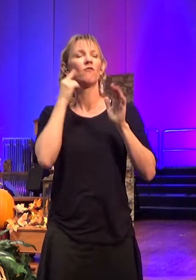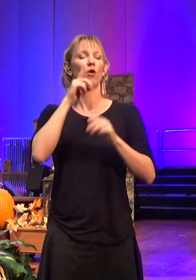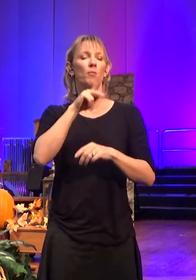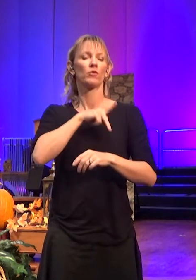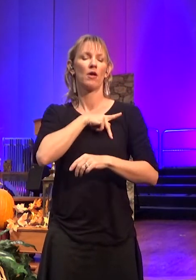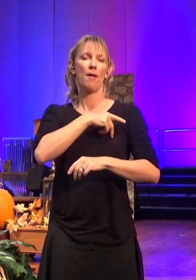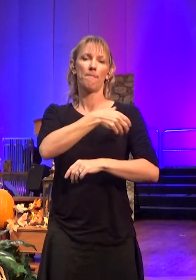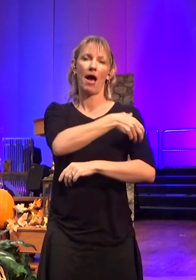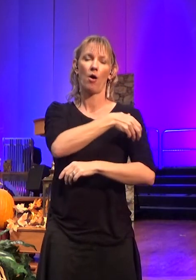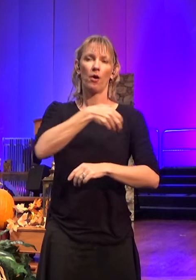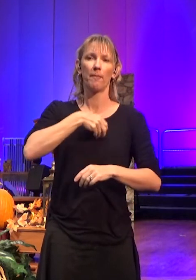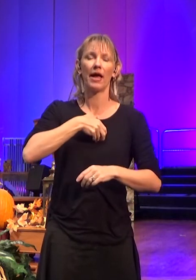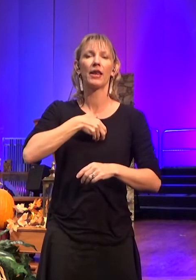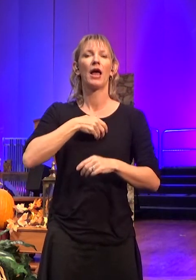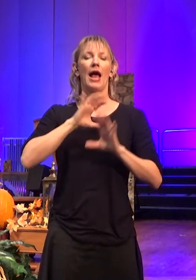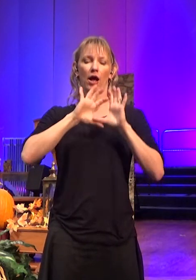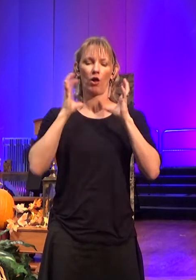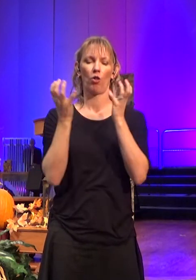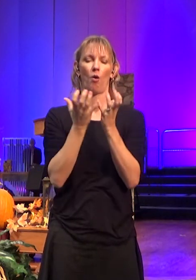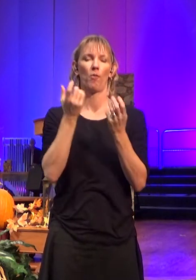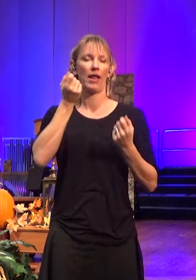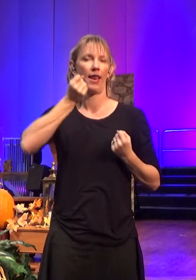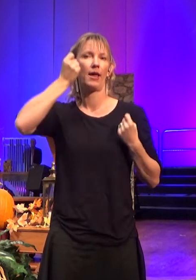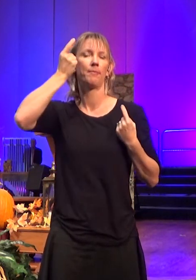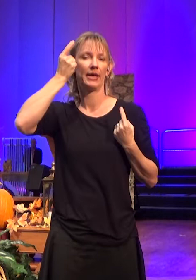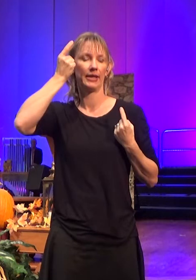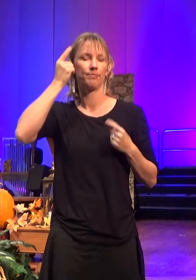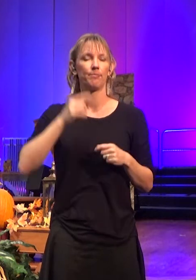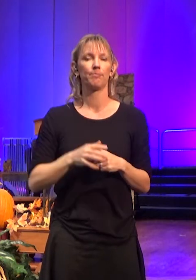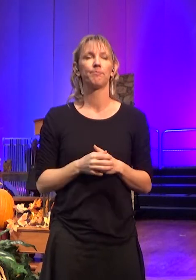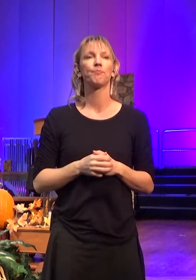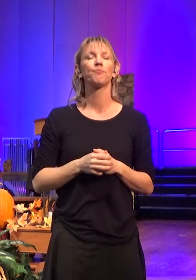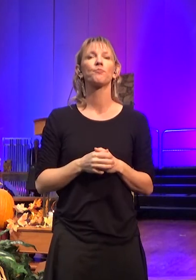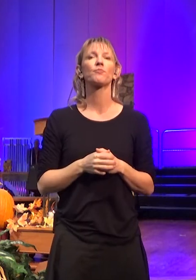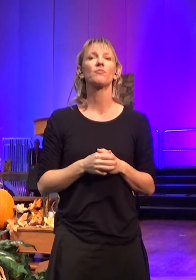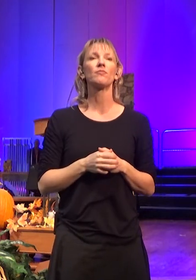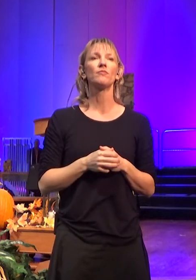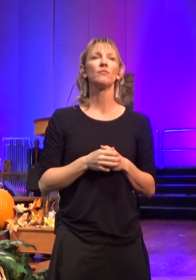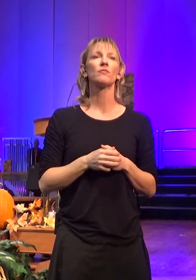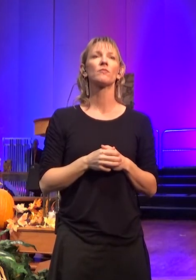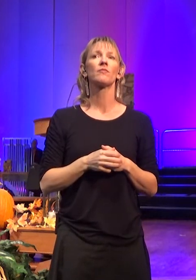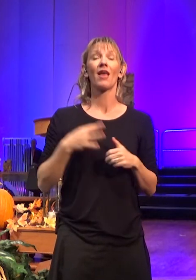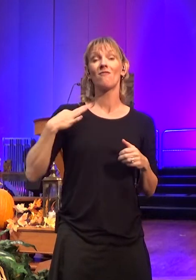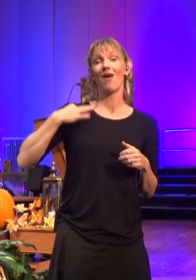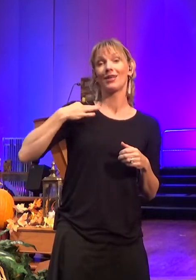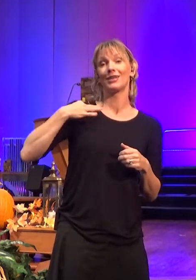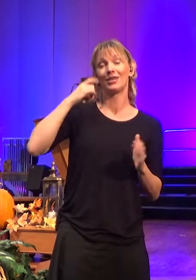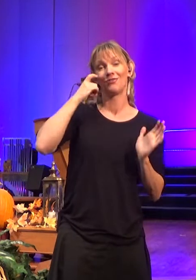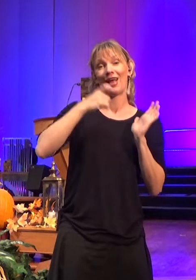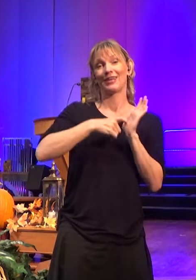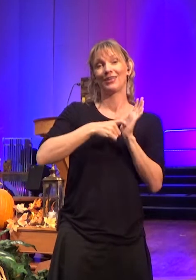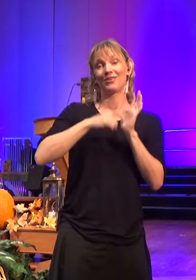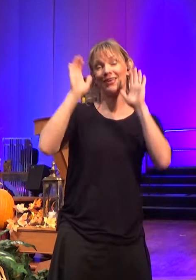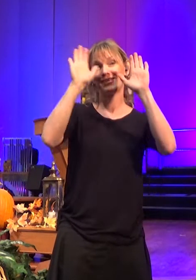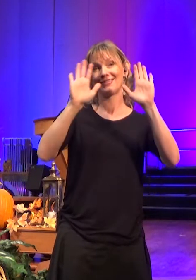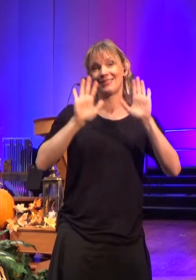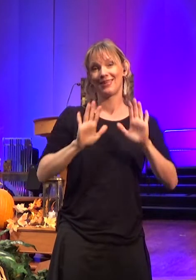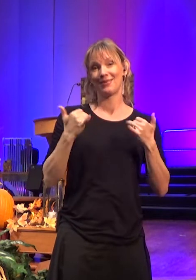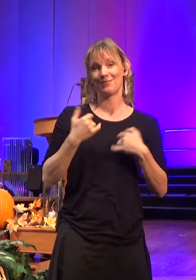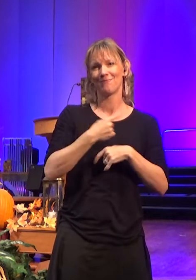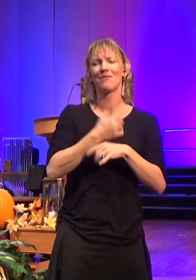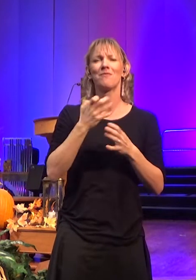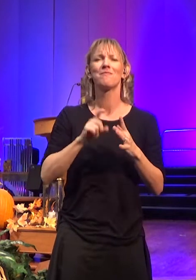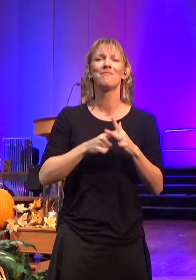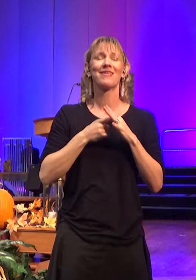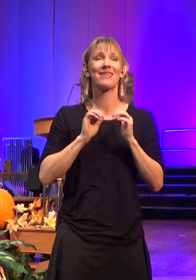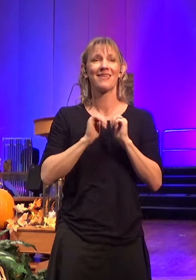spiritual beacon for personal empowerment and global enlightenment. And it's a volunteer recognition Sunday today, and